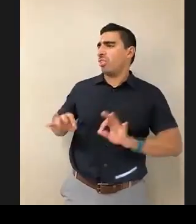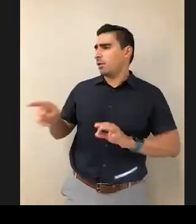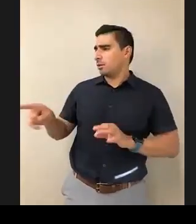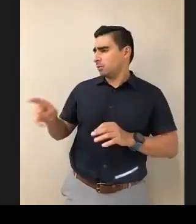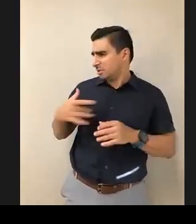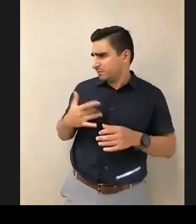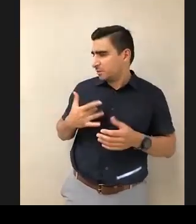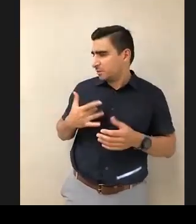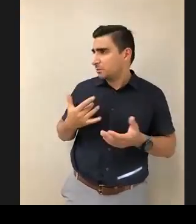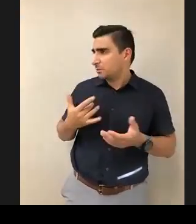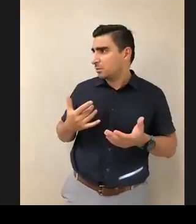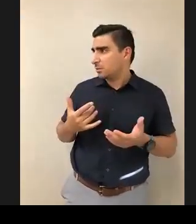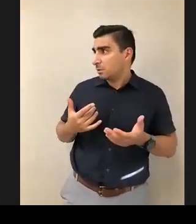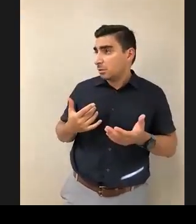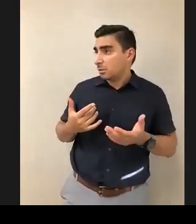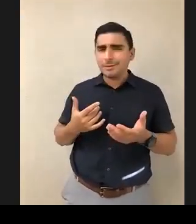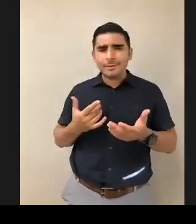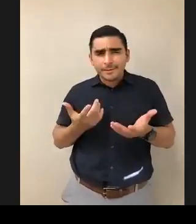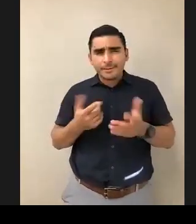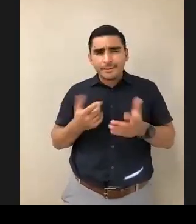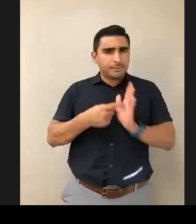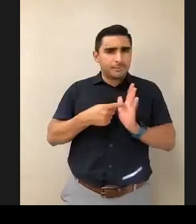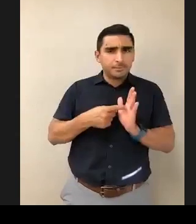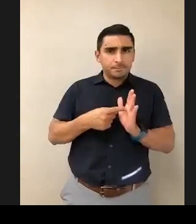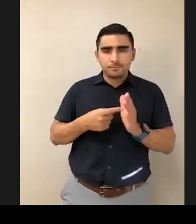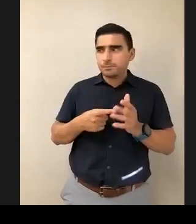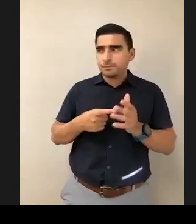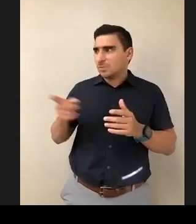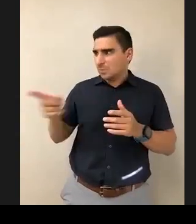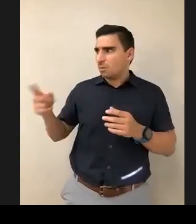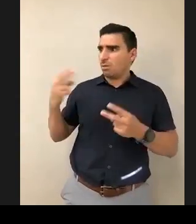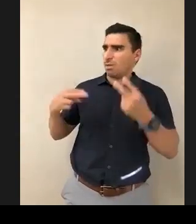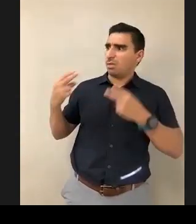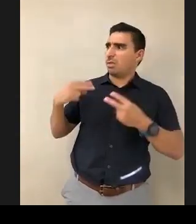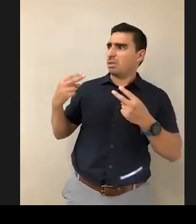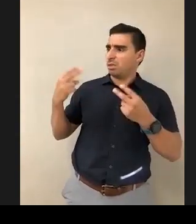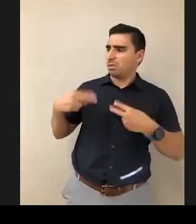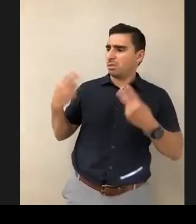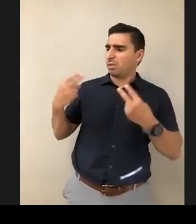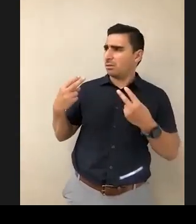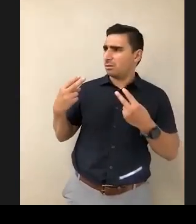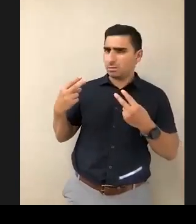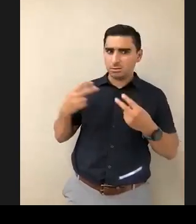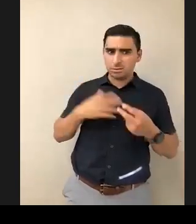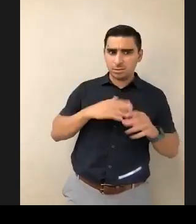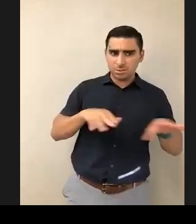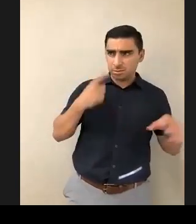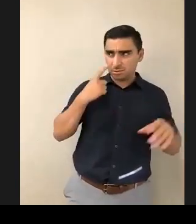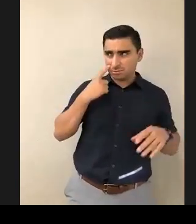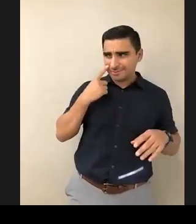and, you know, treating you the way that you treated me, and have your kids see that? You know, those